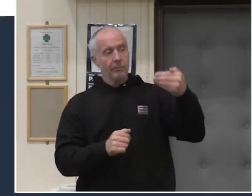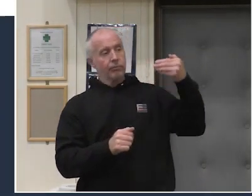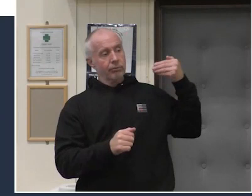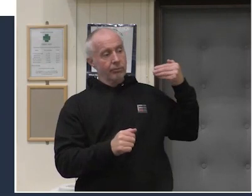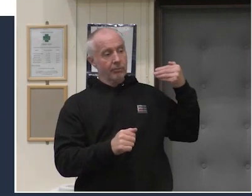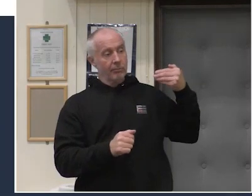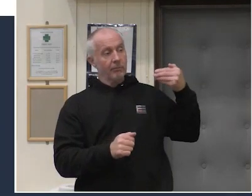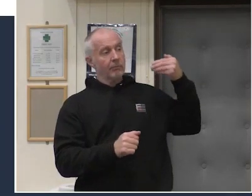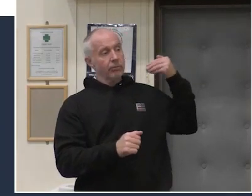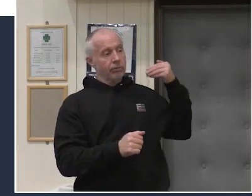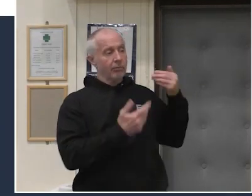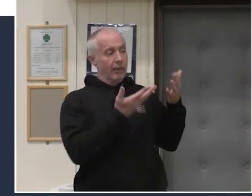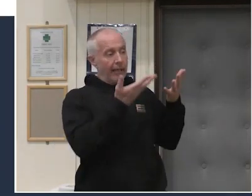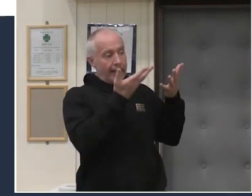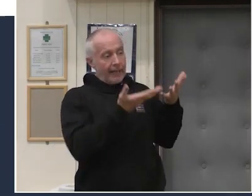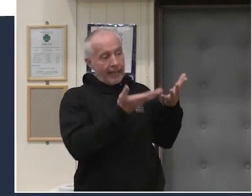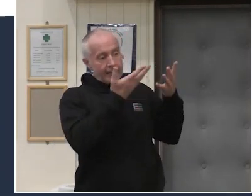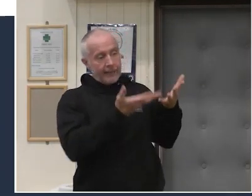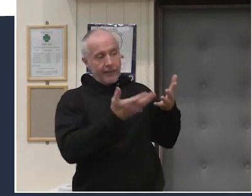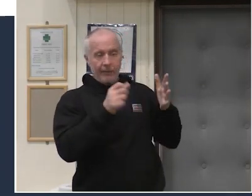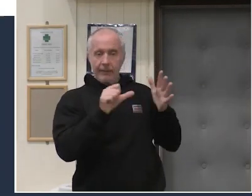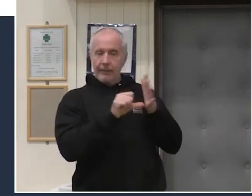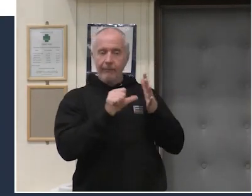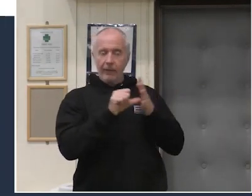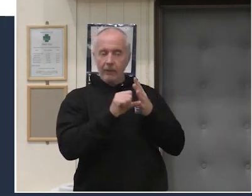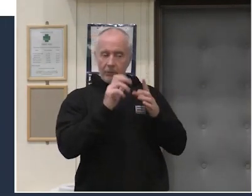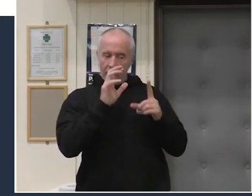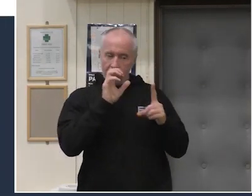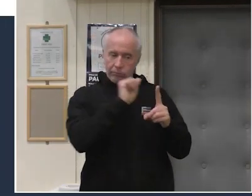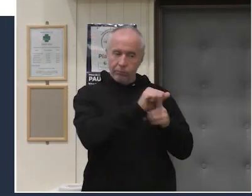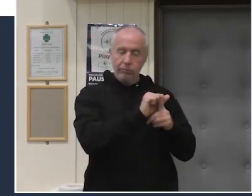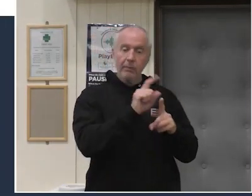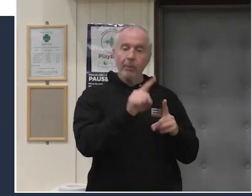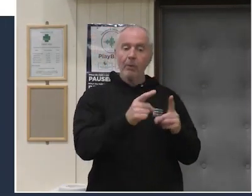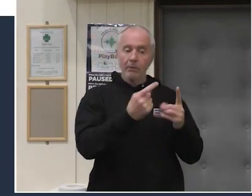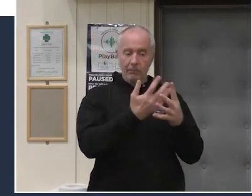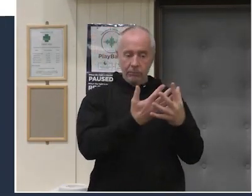lighter, harder to detect, but there's more of them.